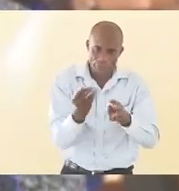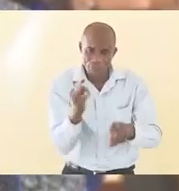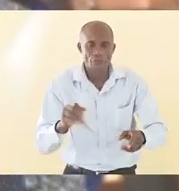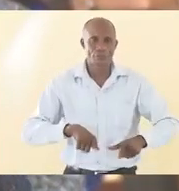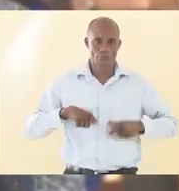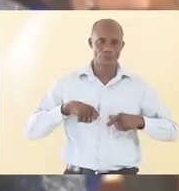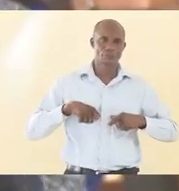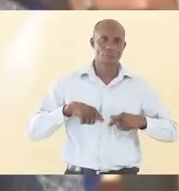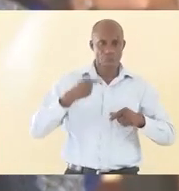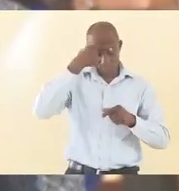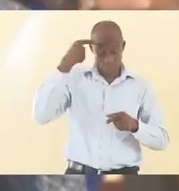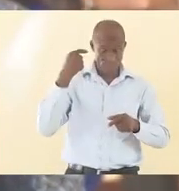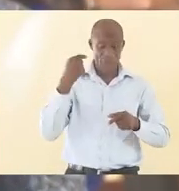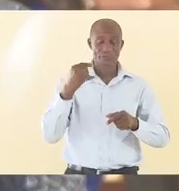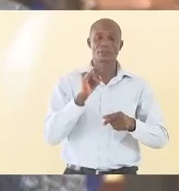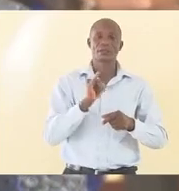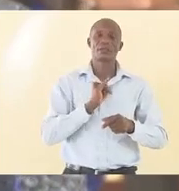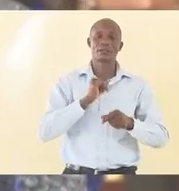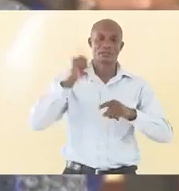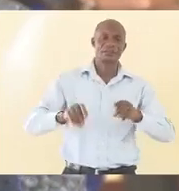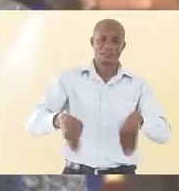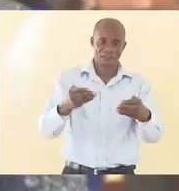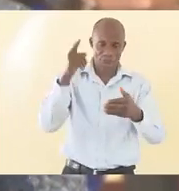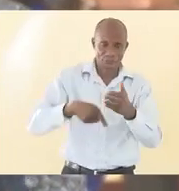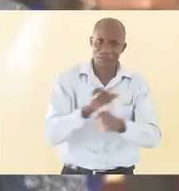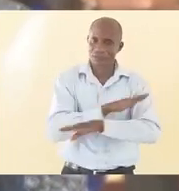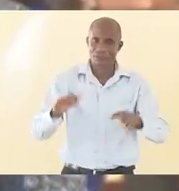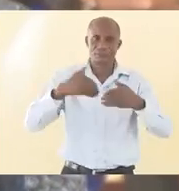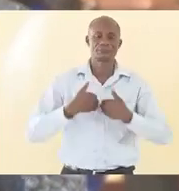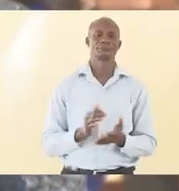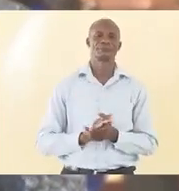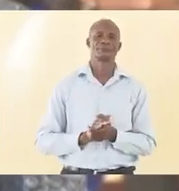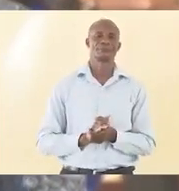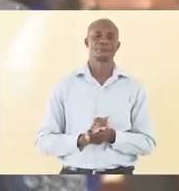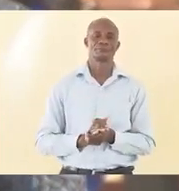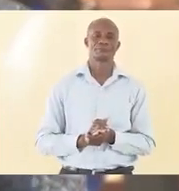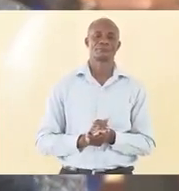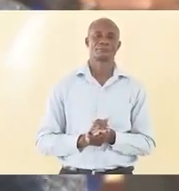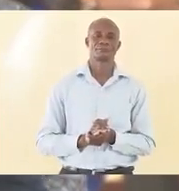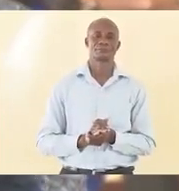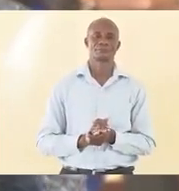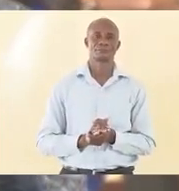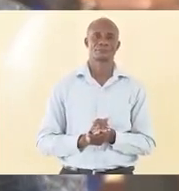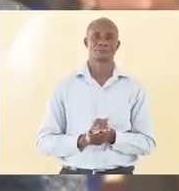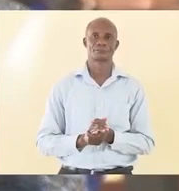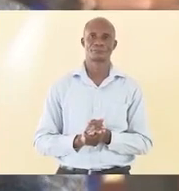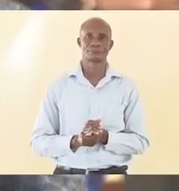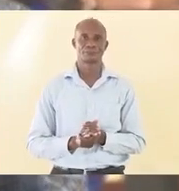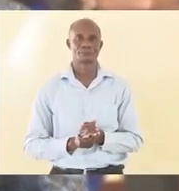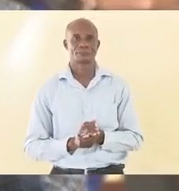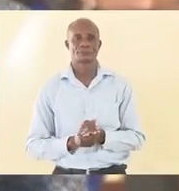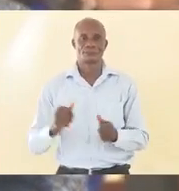Yes. Because I cannot give what I don't have. And with the trends